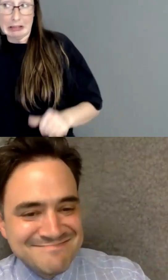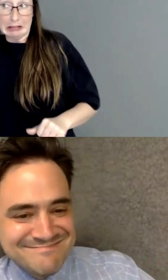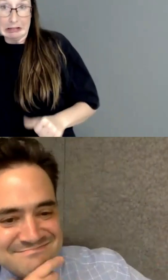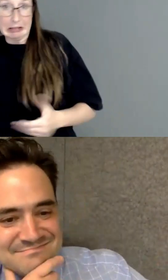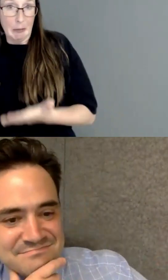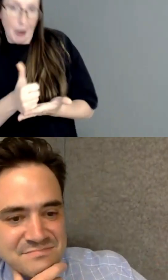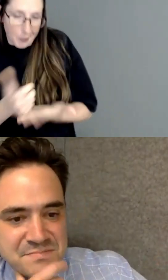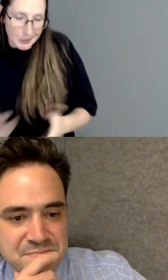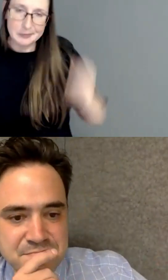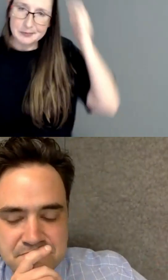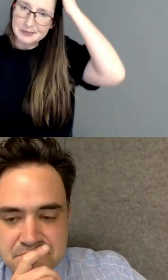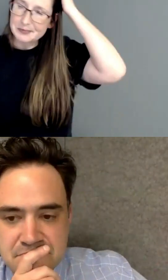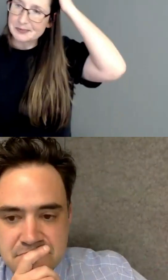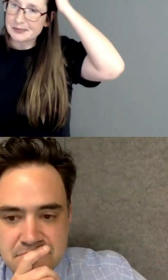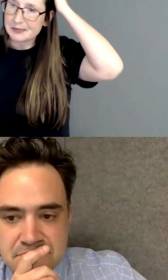that.